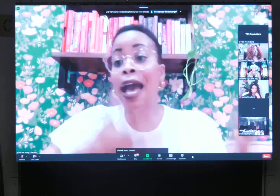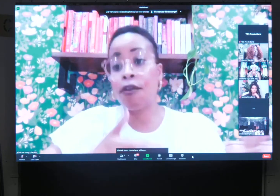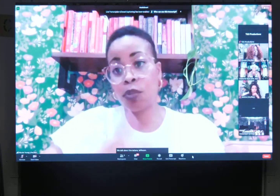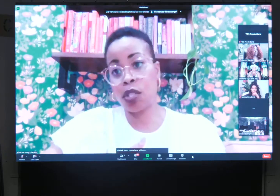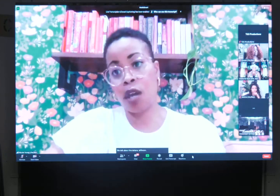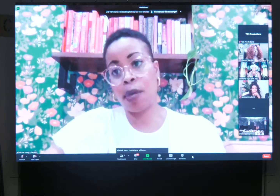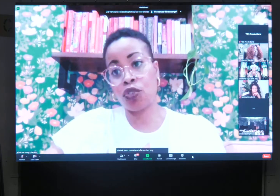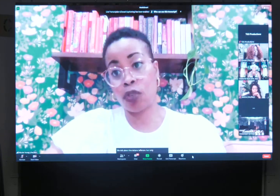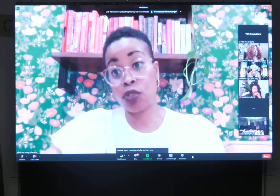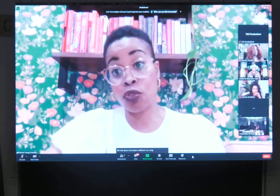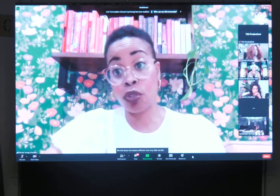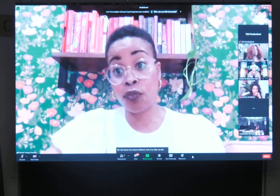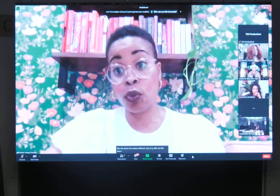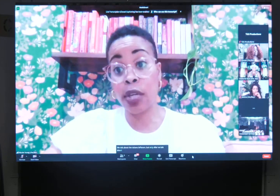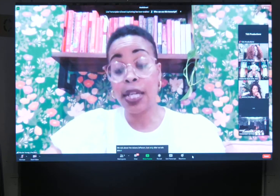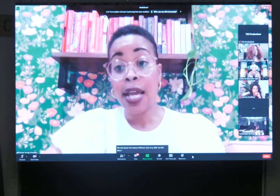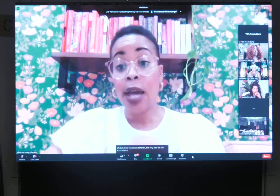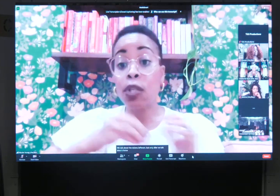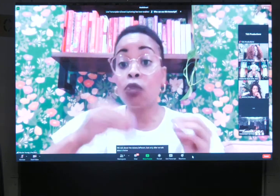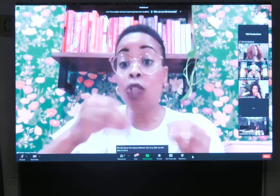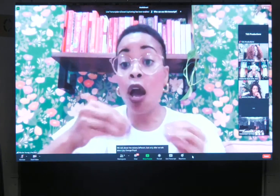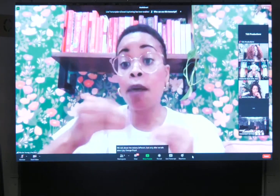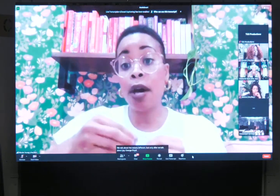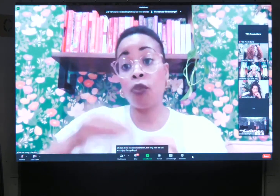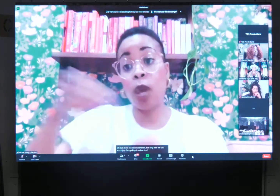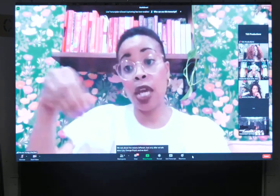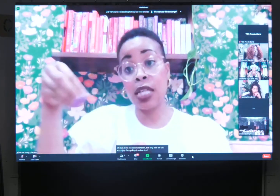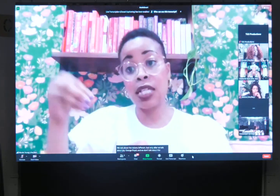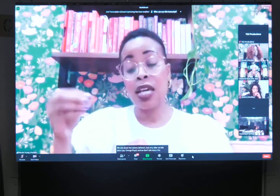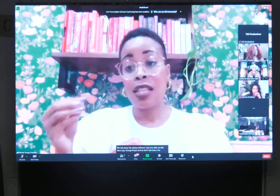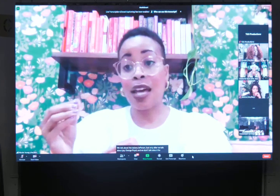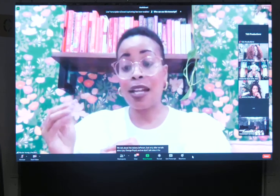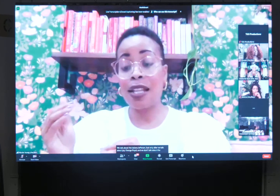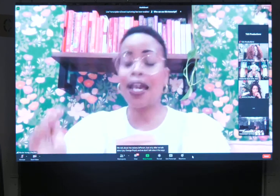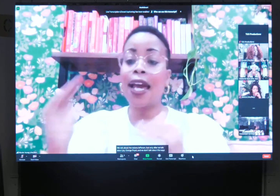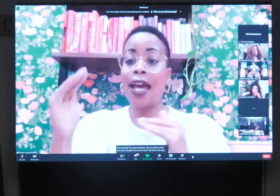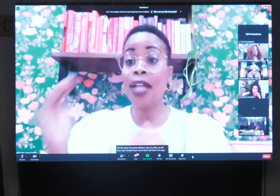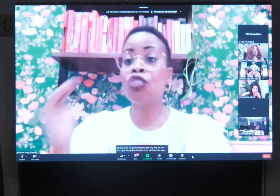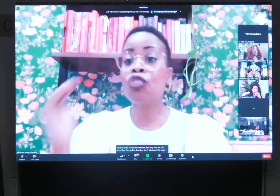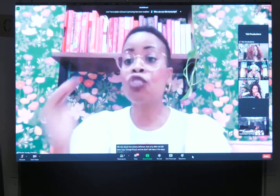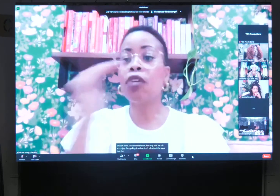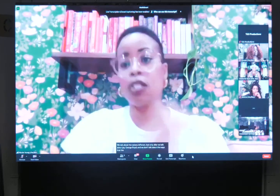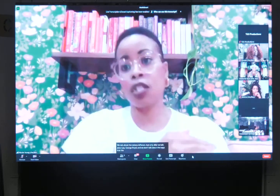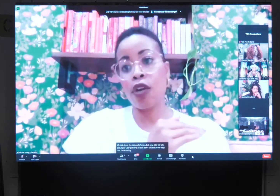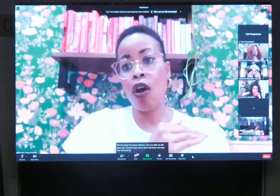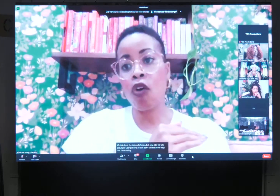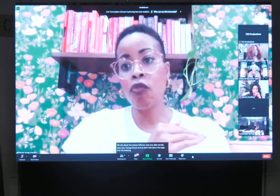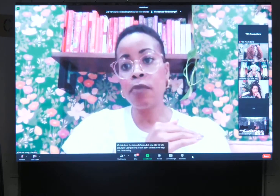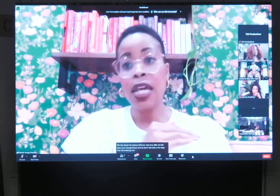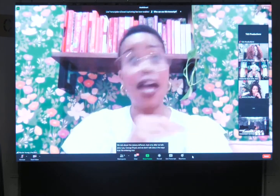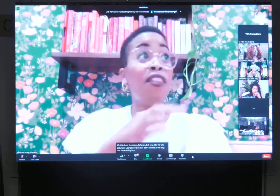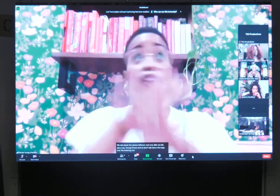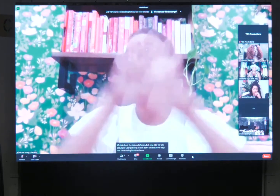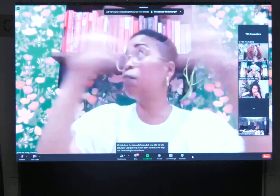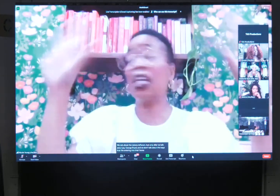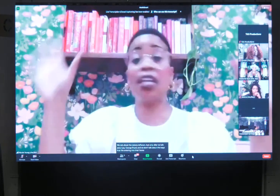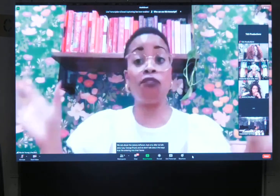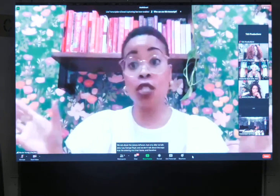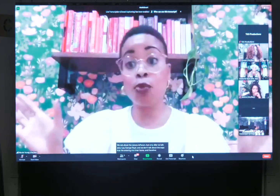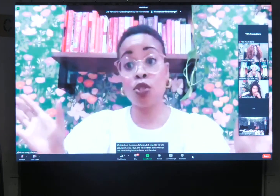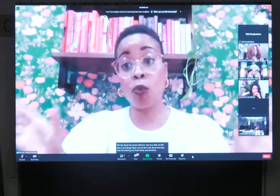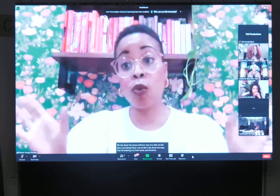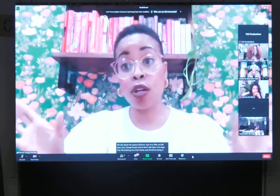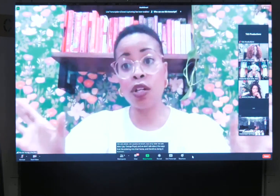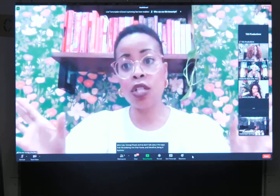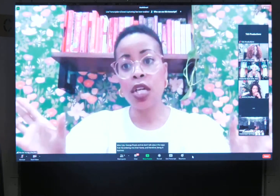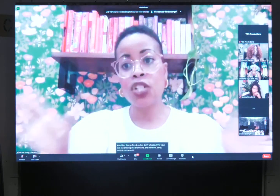only after we talk about George Floyd, and we don't talk about the ways that the entering into their home and therefore being invisible